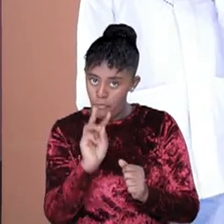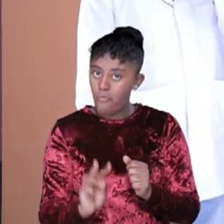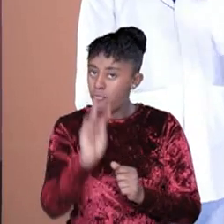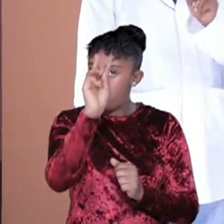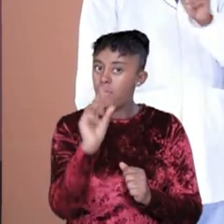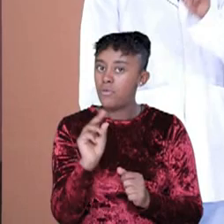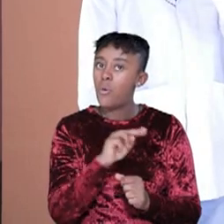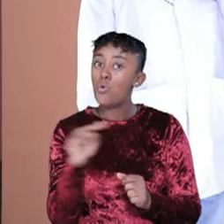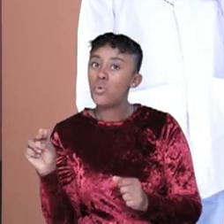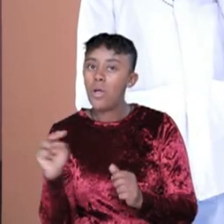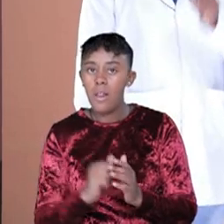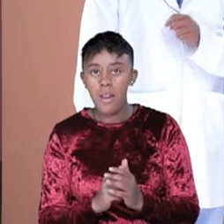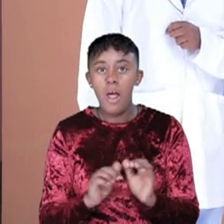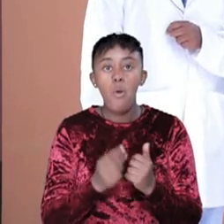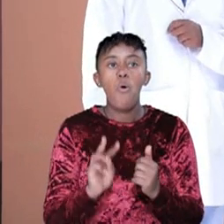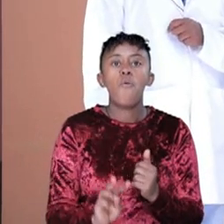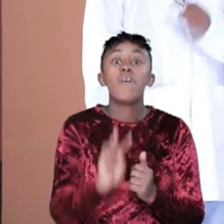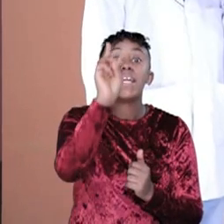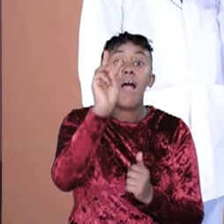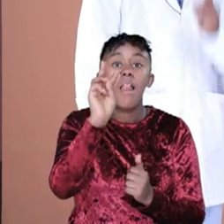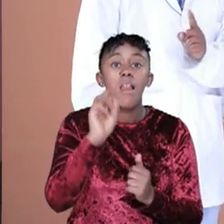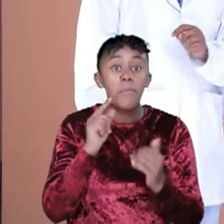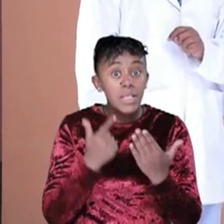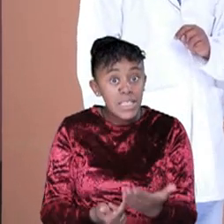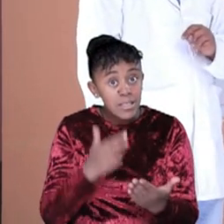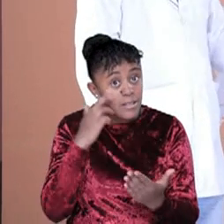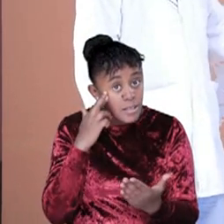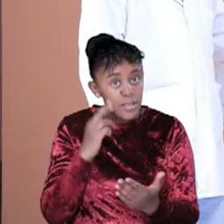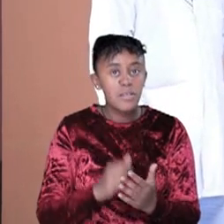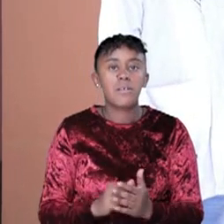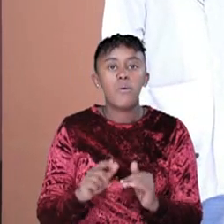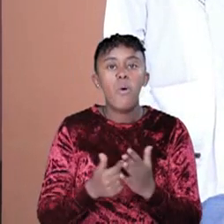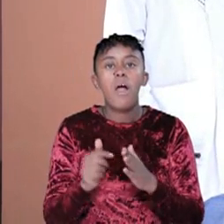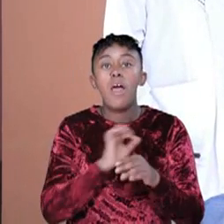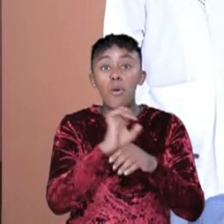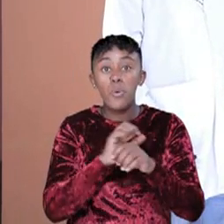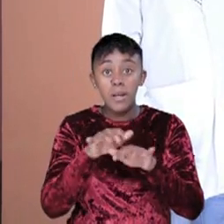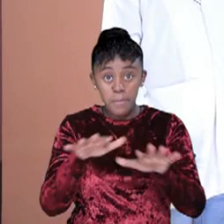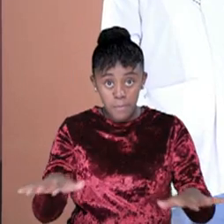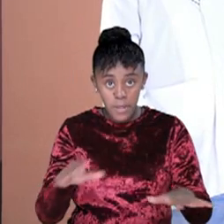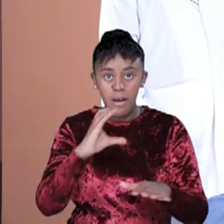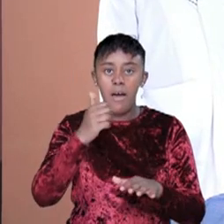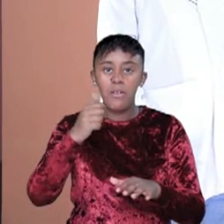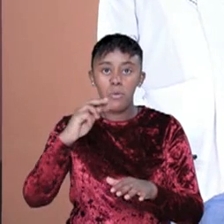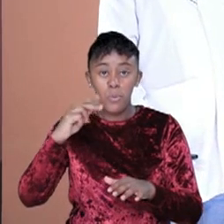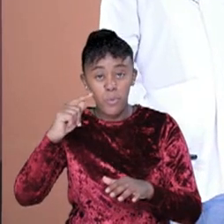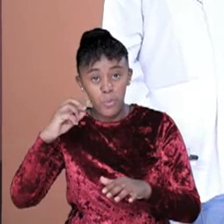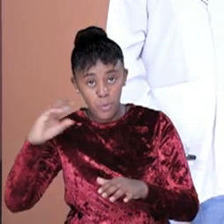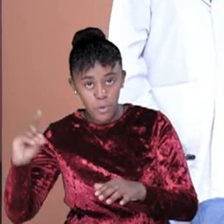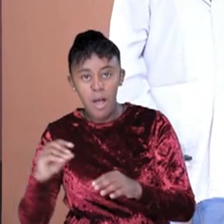Don't take as a mathematics. Y is along vertical. But in this case, while electron is emitted from the cathode surface